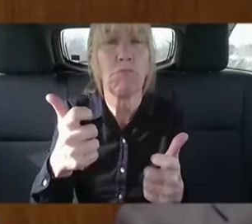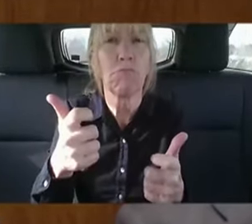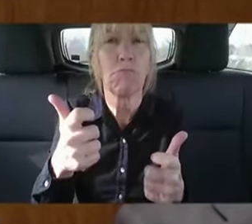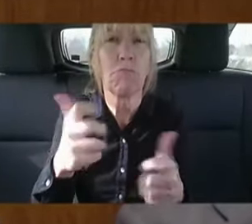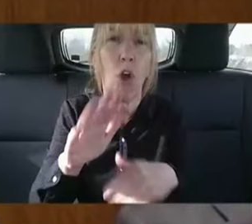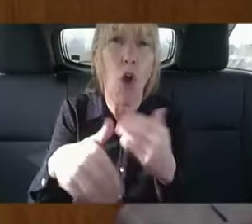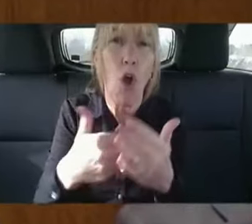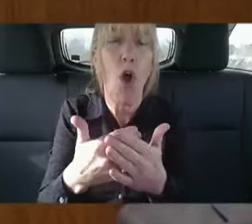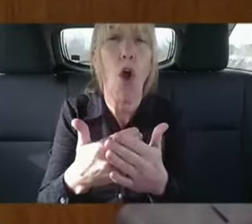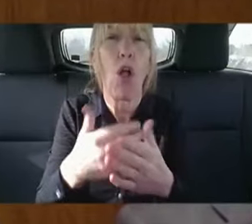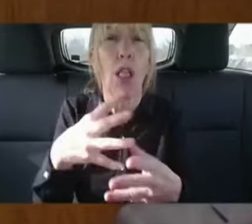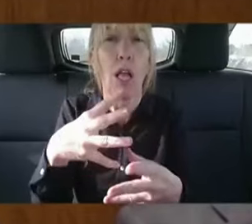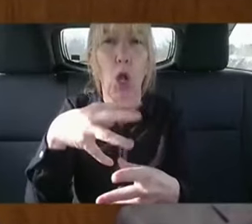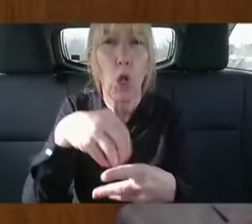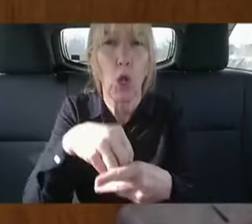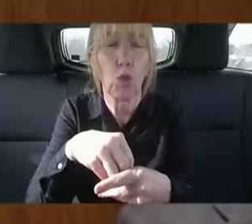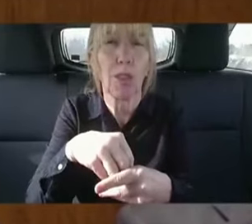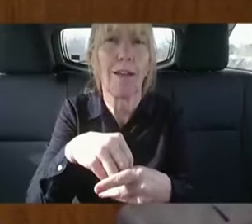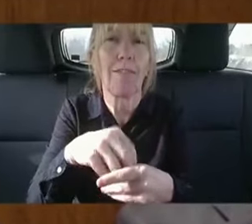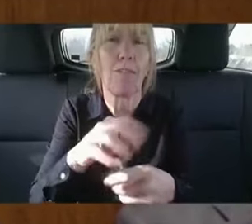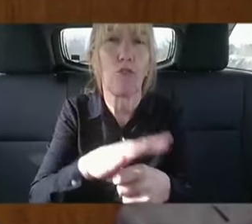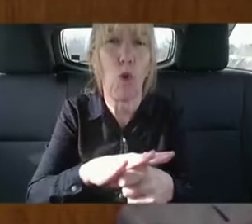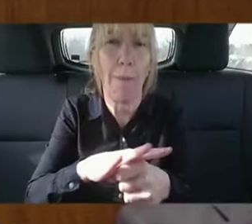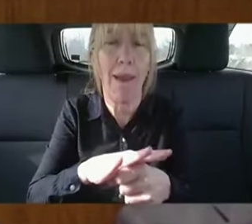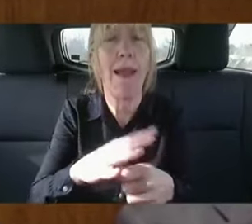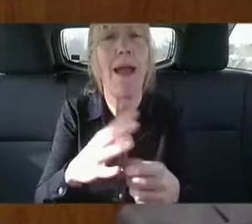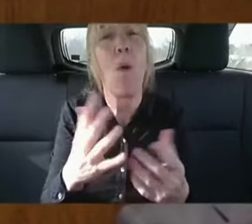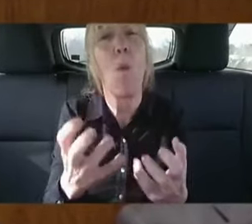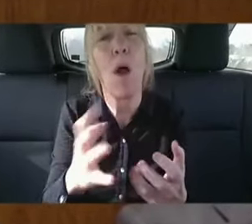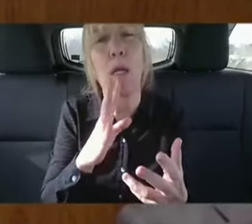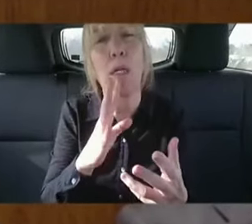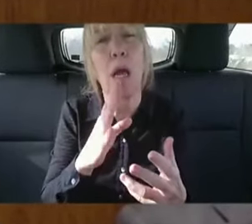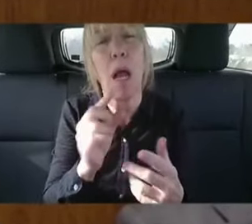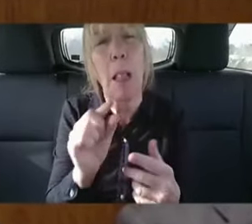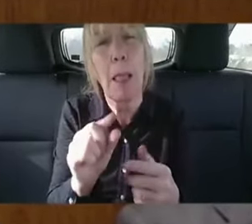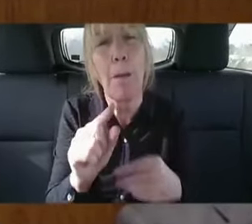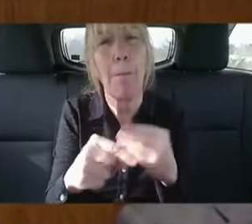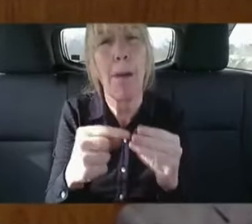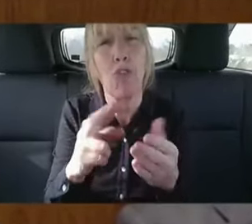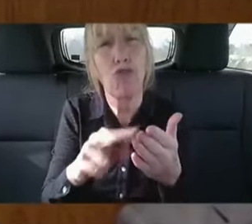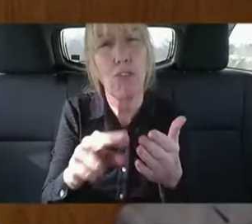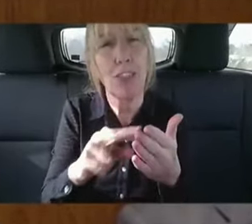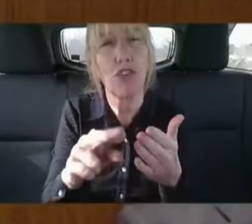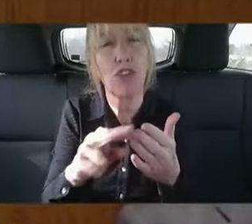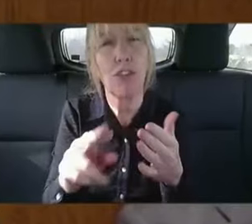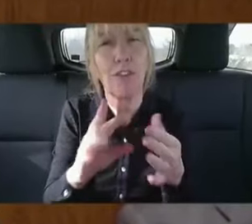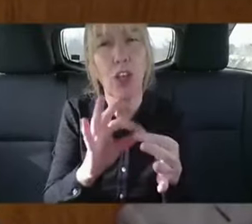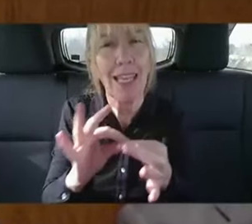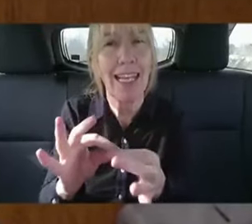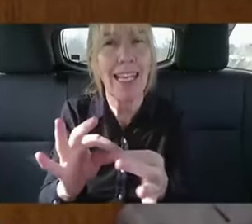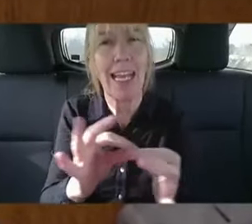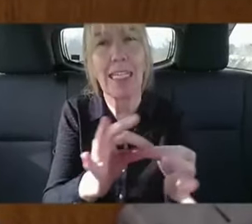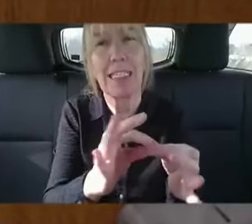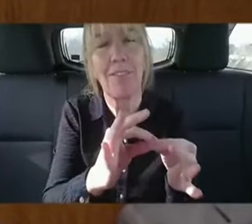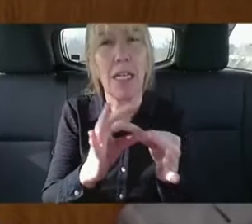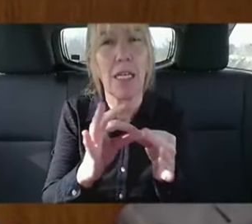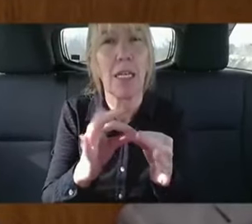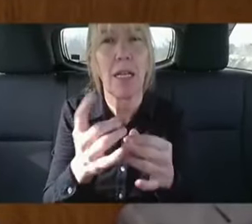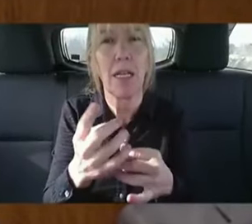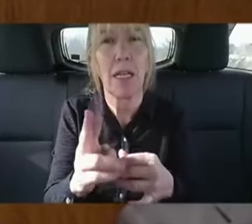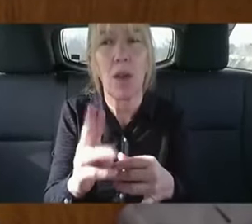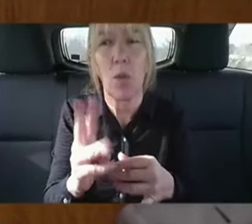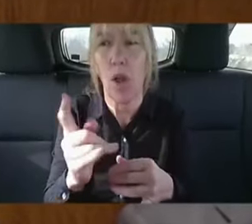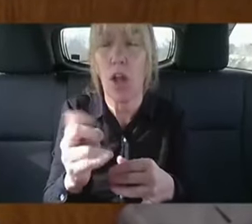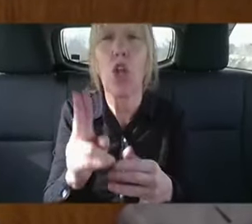all-inclusive domains. And I want to talk a little bit about the research and the interconnectivity. Dr. Walker, the University of